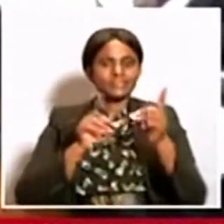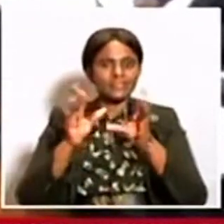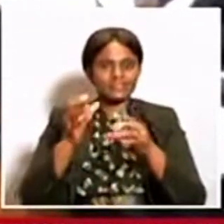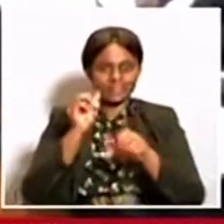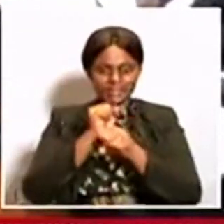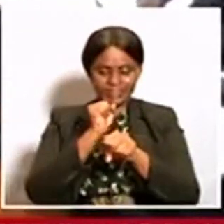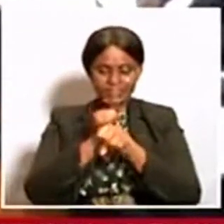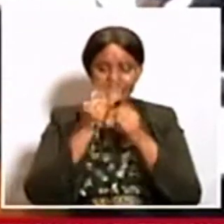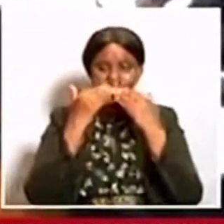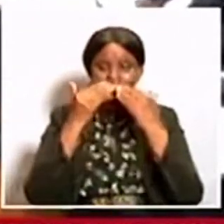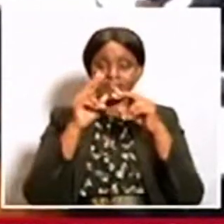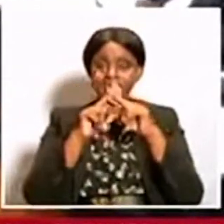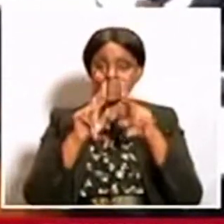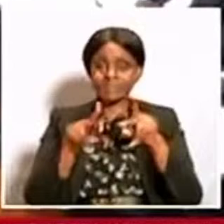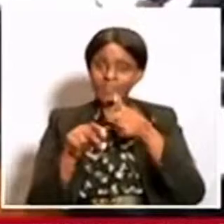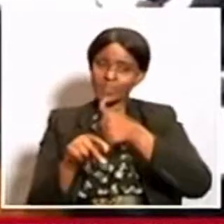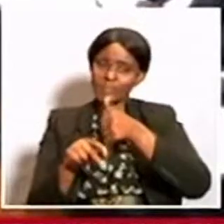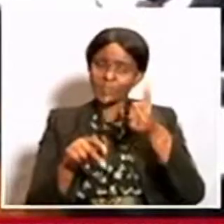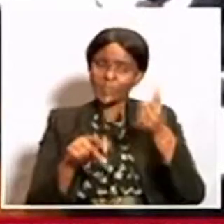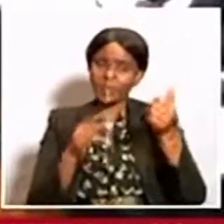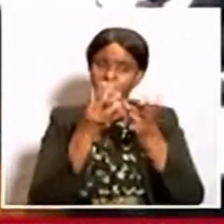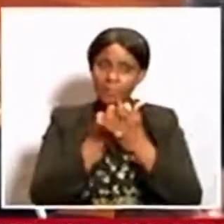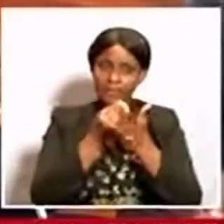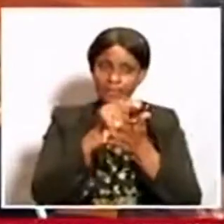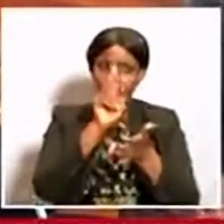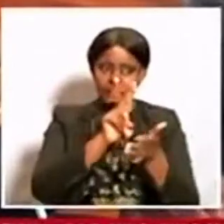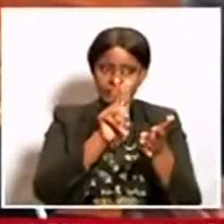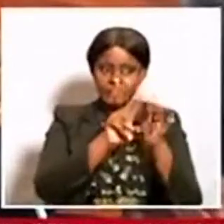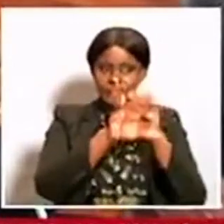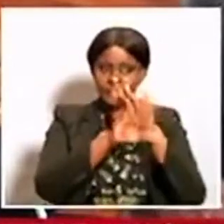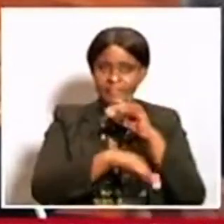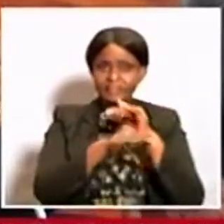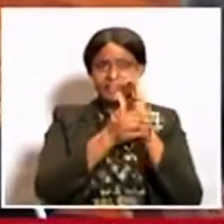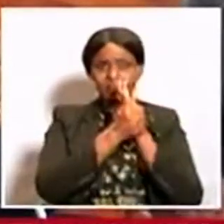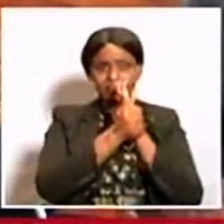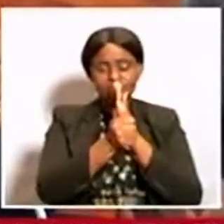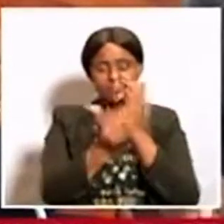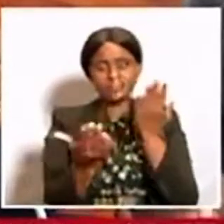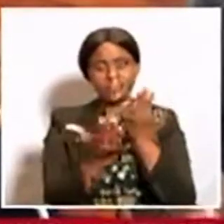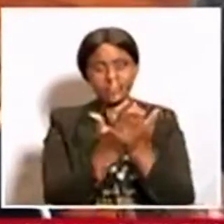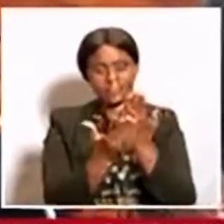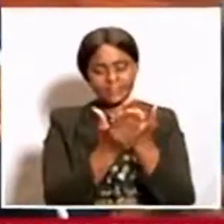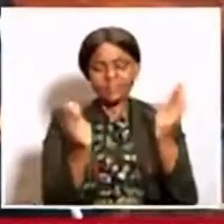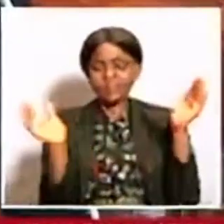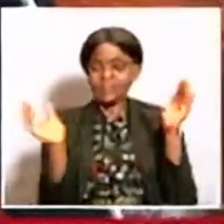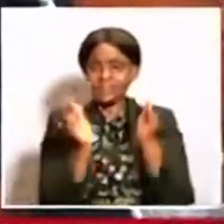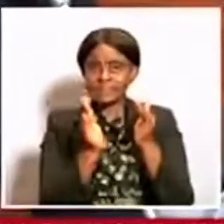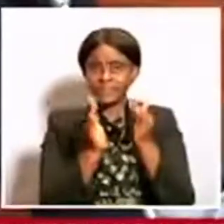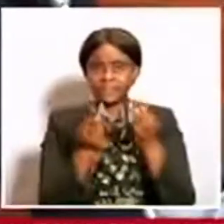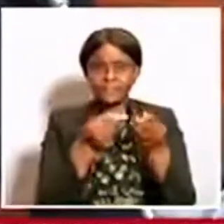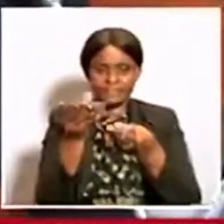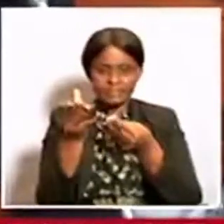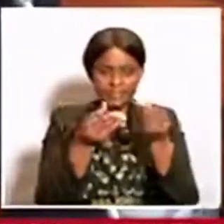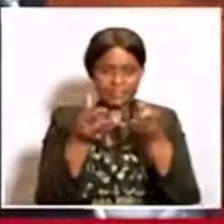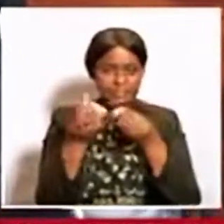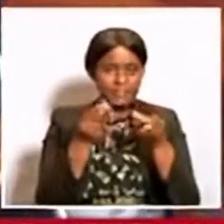Thank you, Chair. So the remainder of the money was spent under skills. I think we've attached a summarized